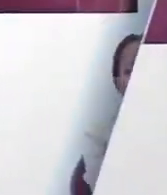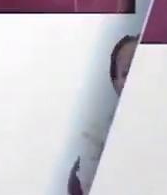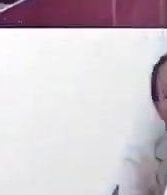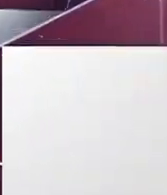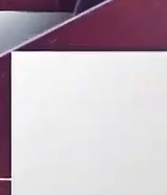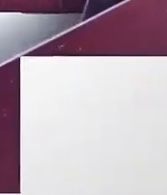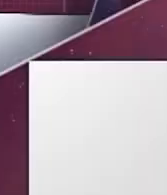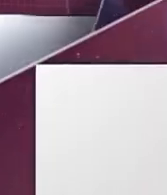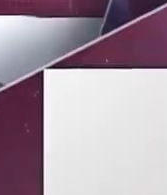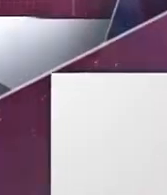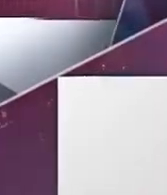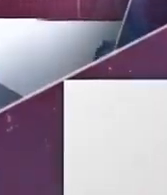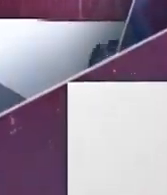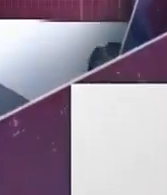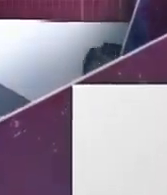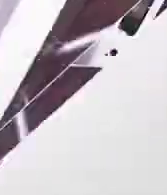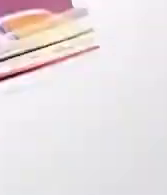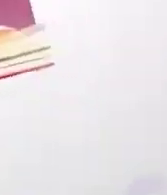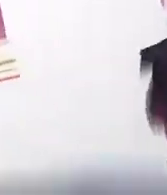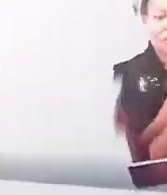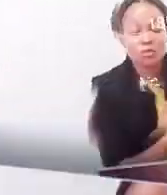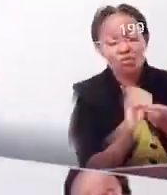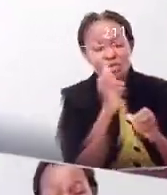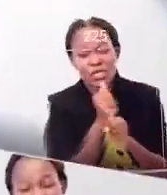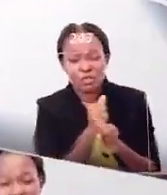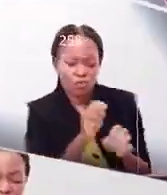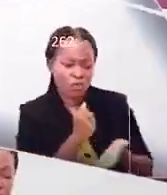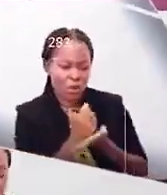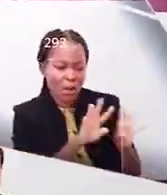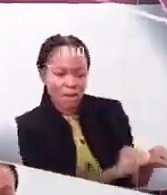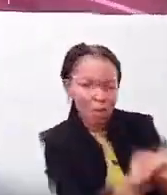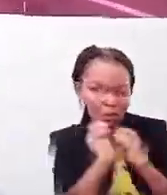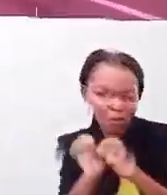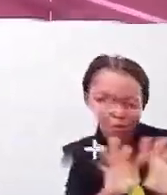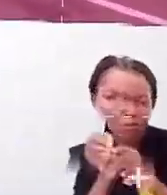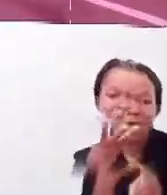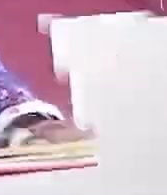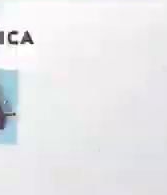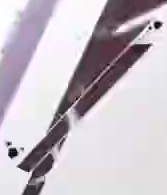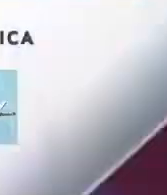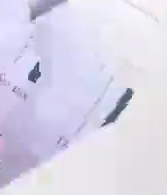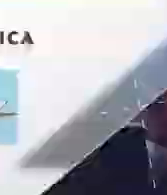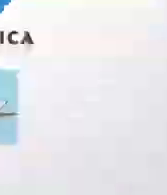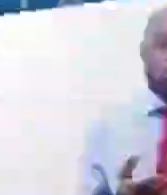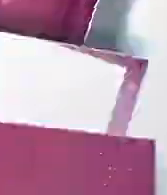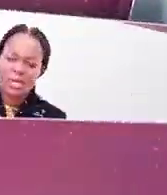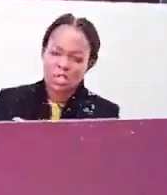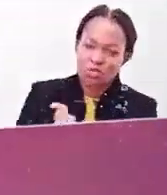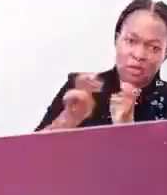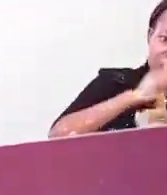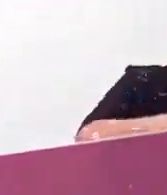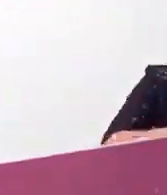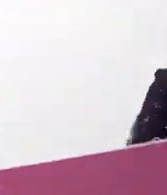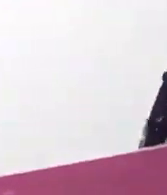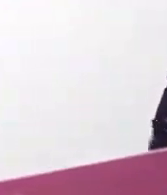hold our governments to account. You and I are the people who hold our governments